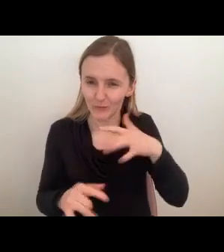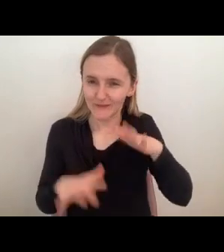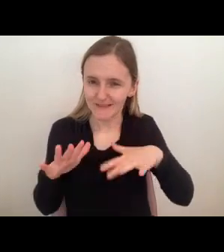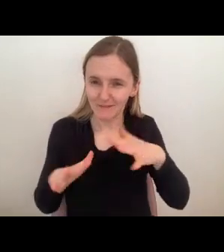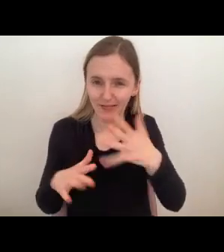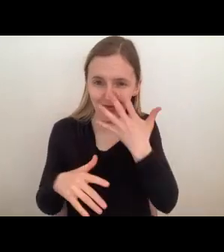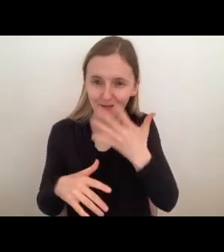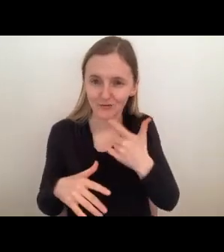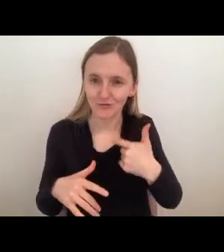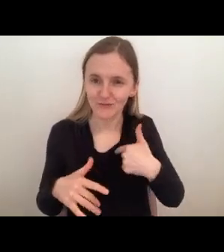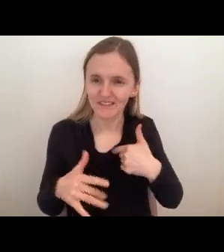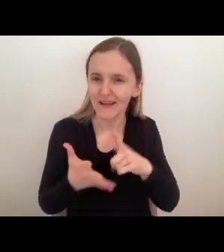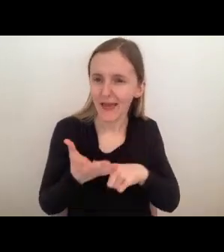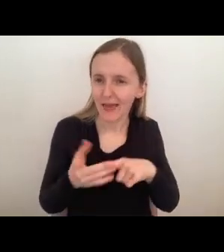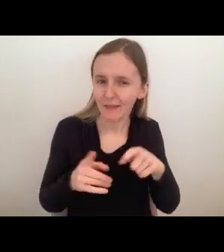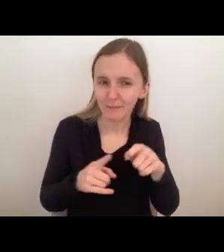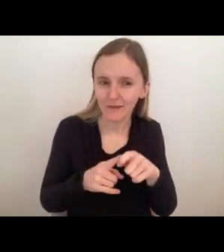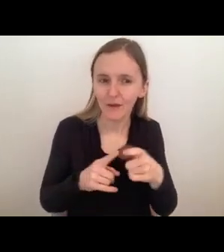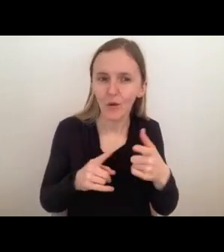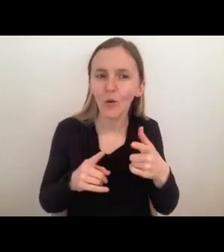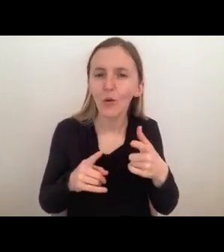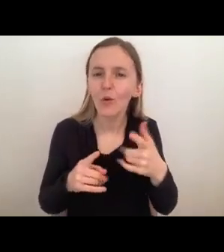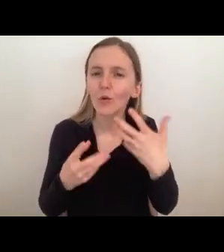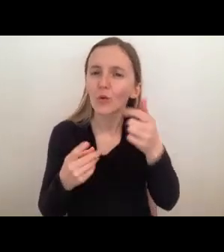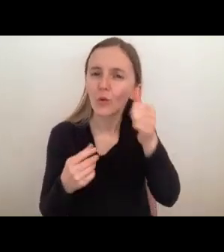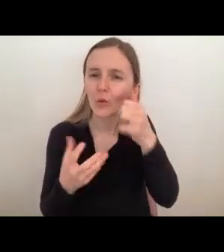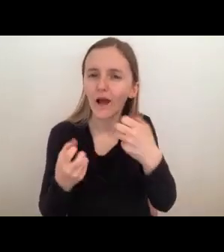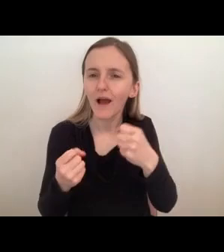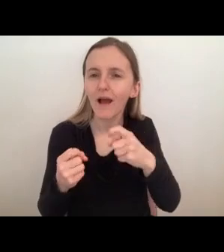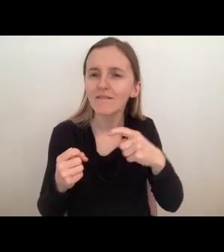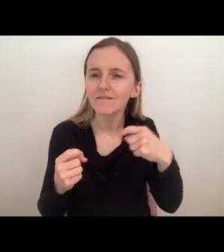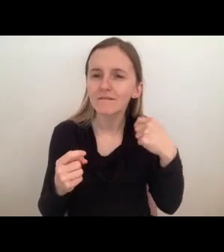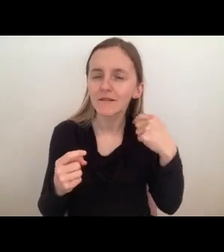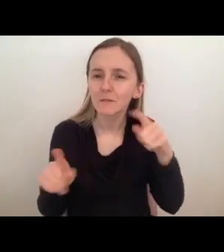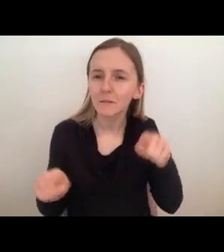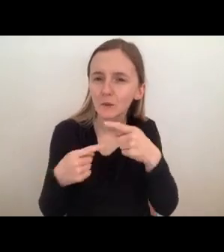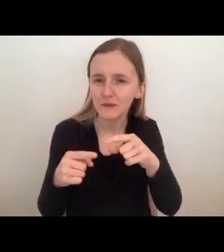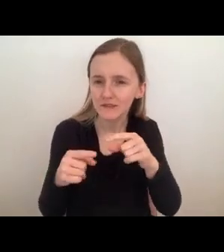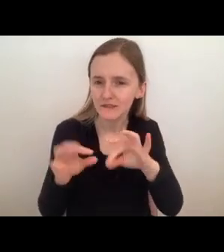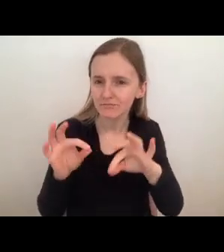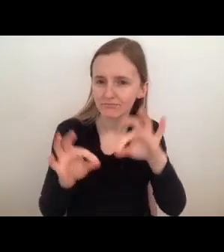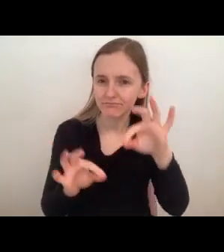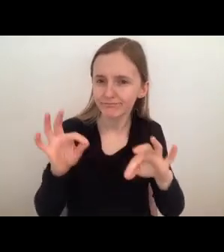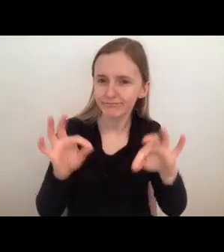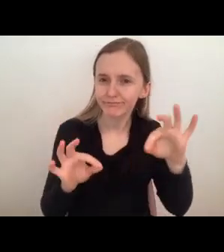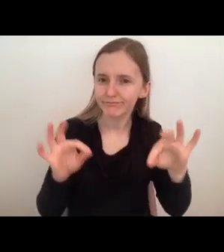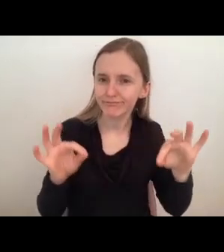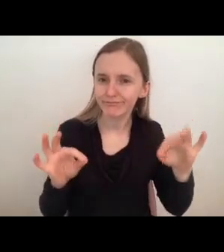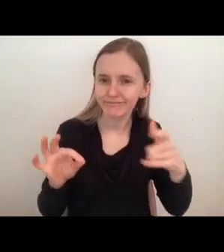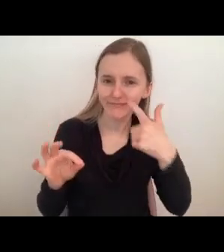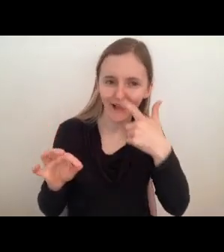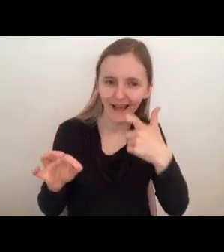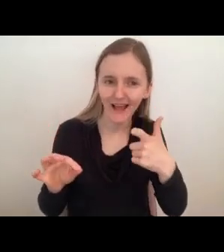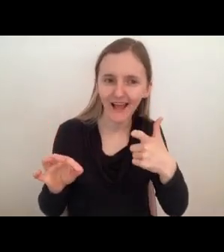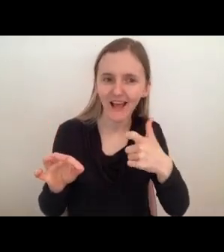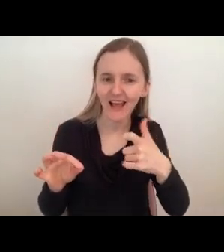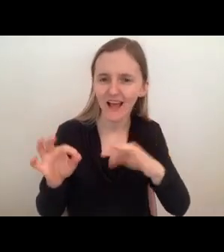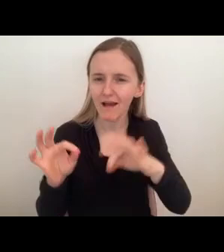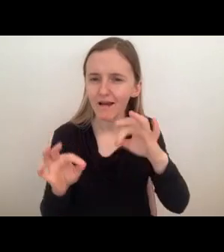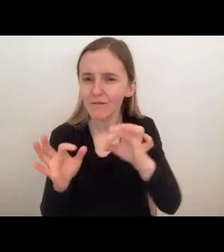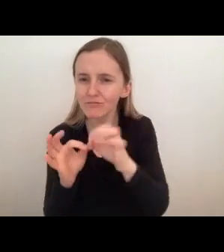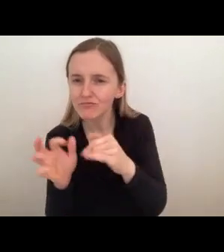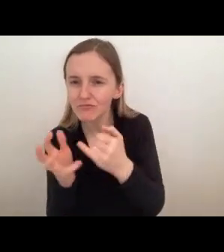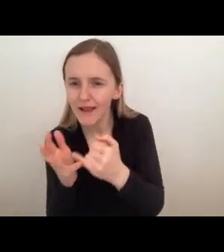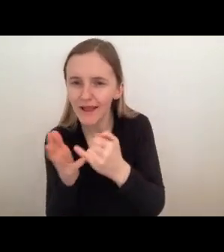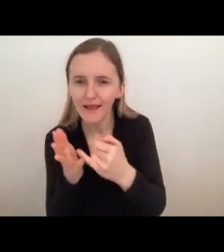and stereo systems, we used to have graphic equalizers, and we would adjust those graphic equalizers with the bass and the treble,